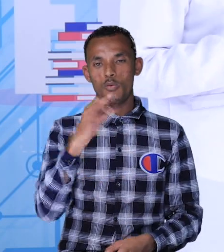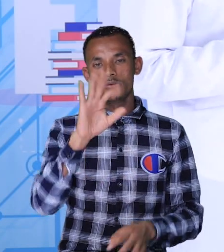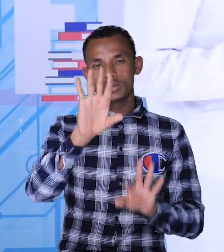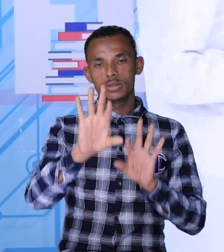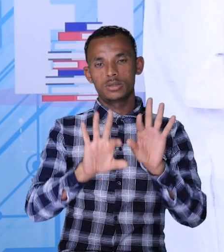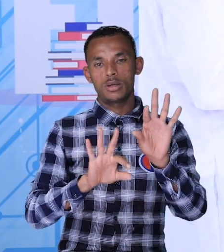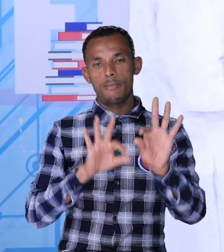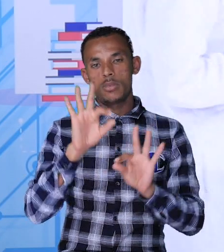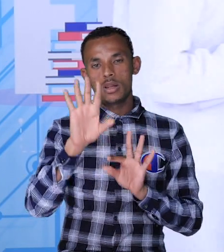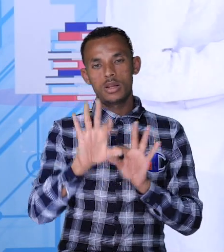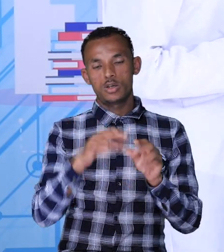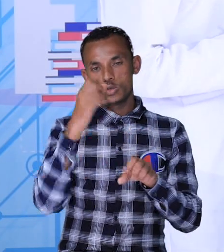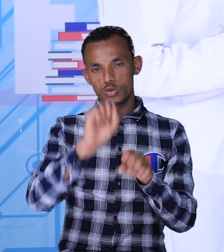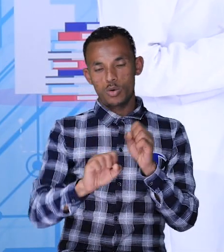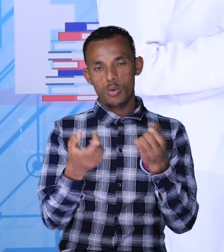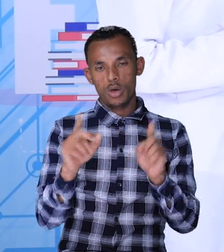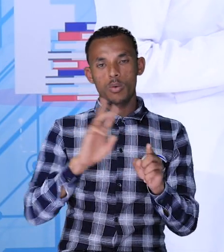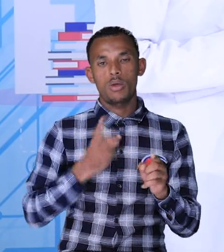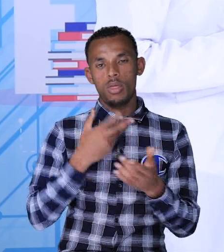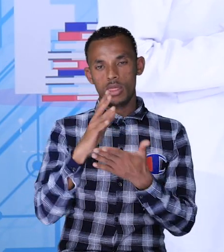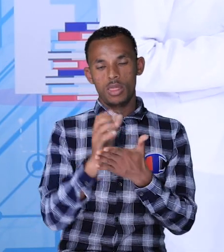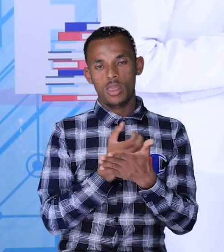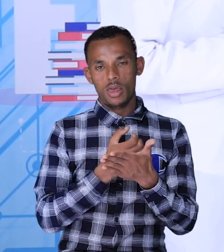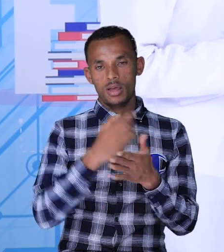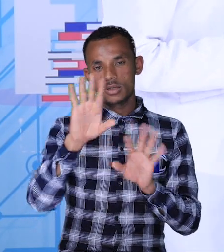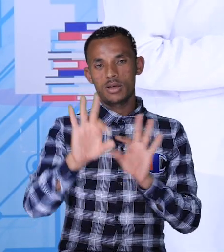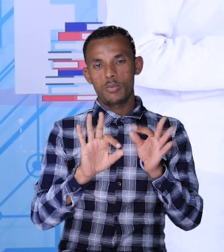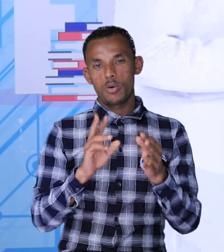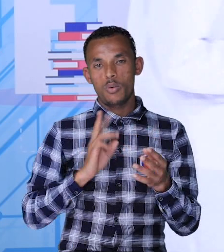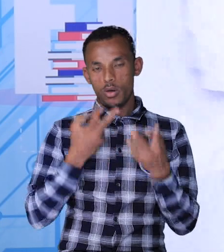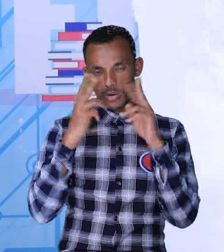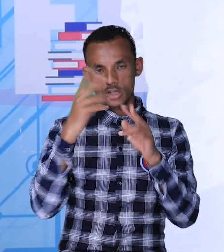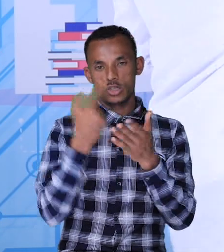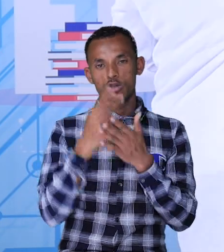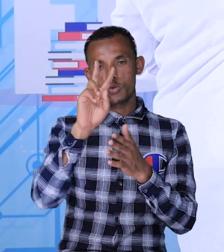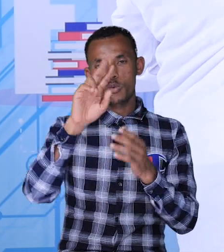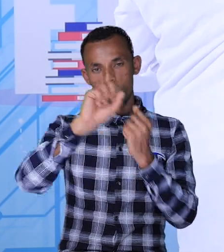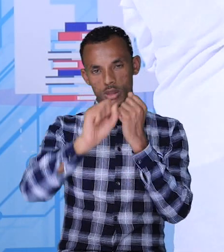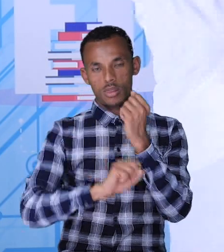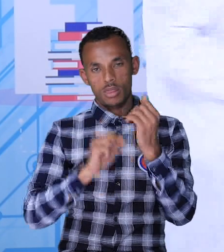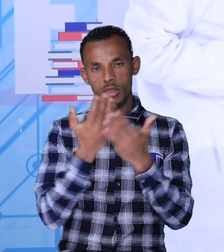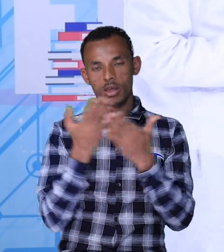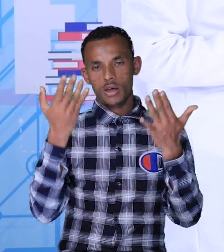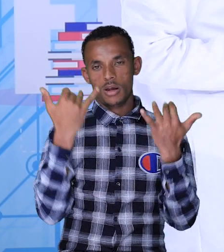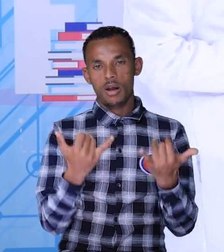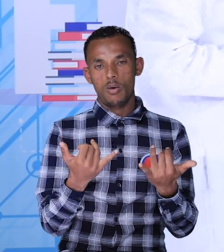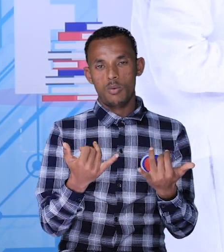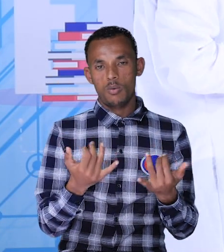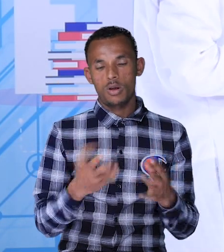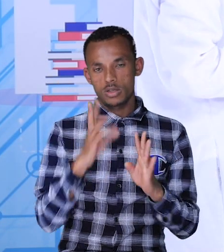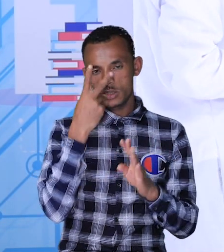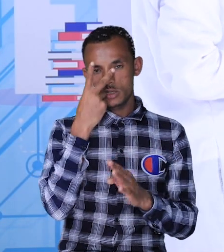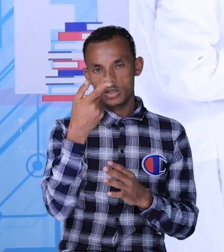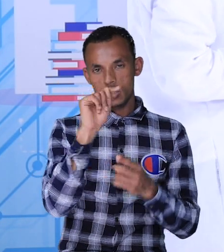sample. When you take sample, you have to consider these two basic things. Now, let's see